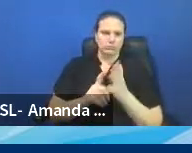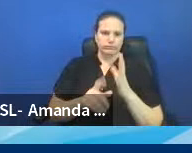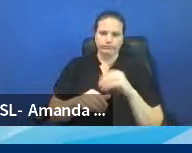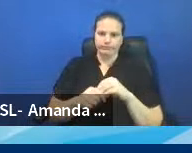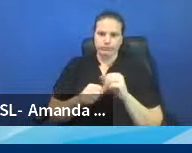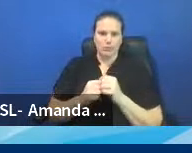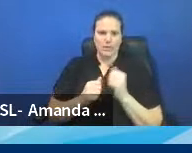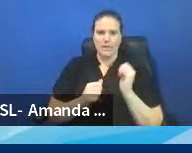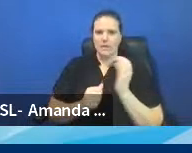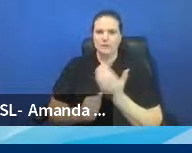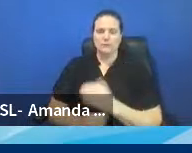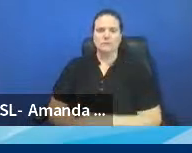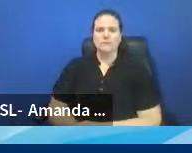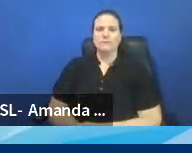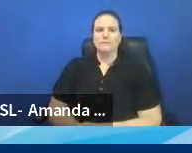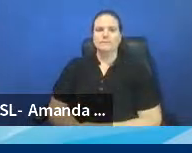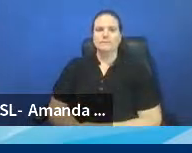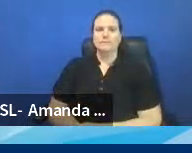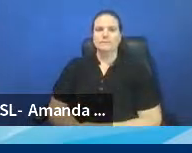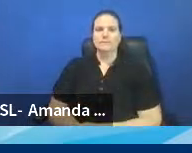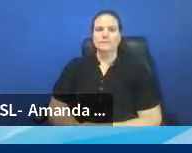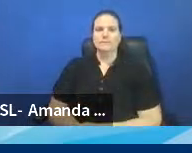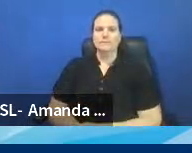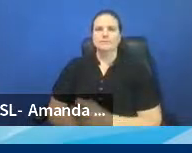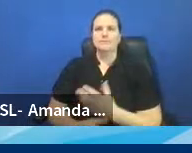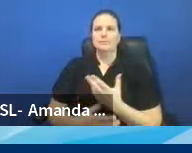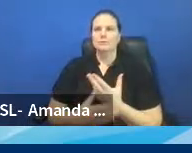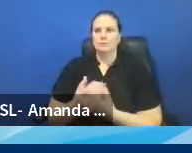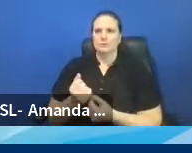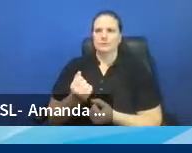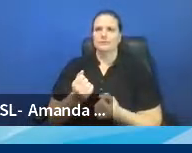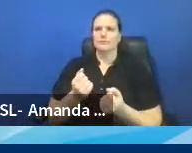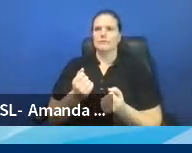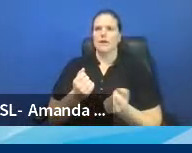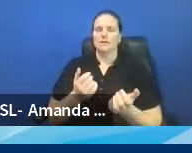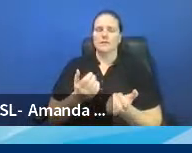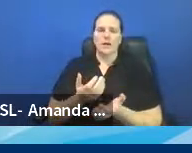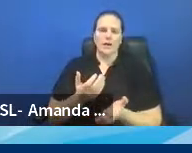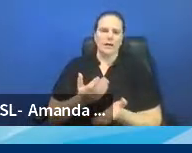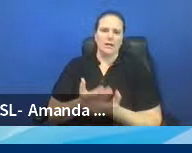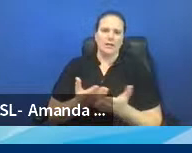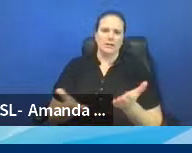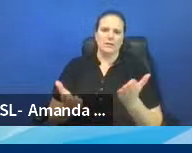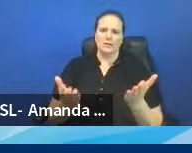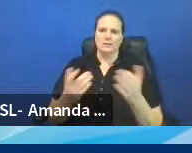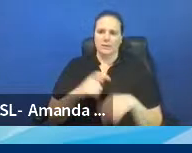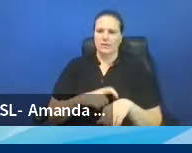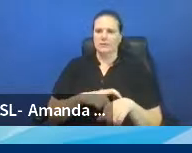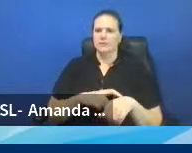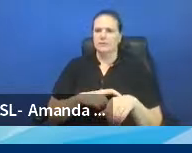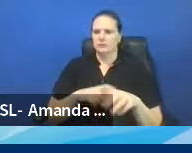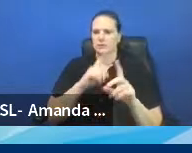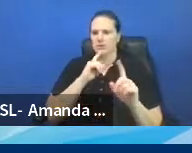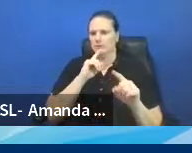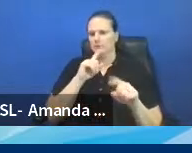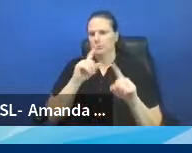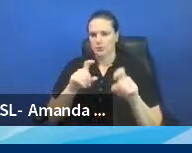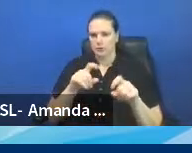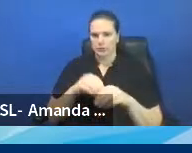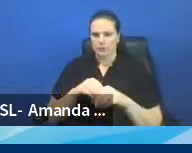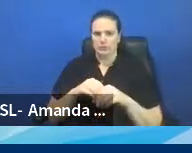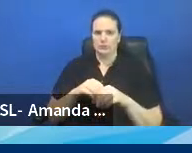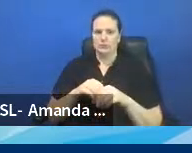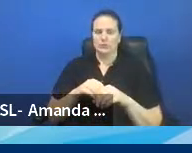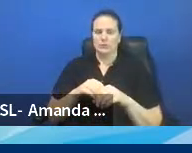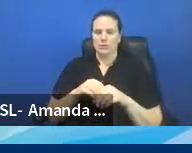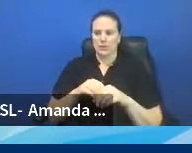us. Those things are some of my favorite times to answer questions in the real